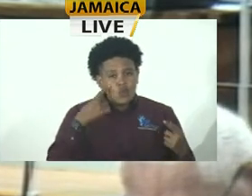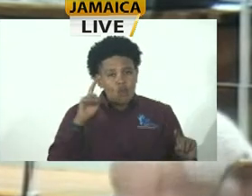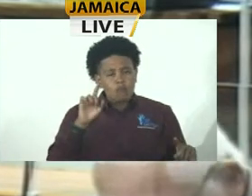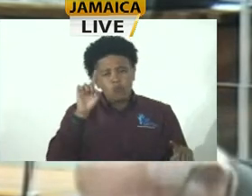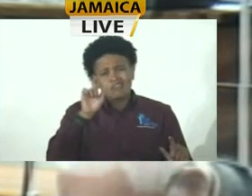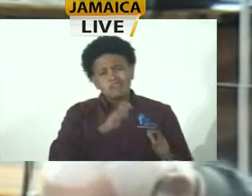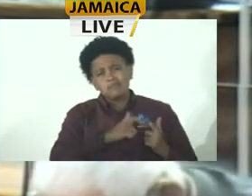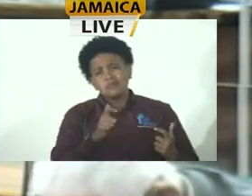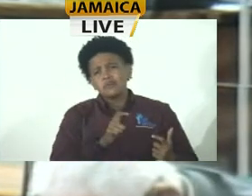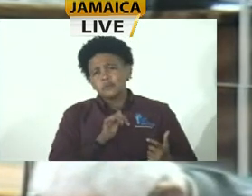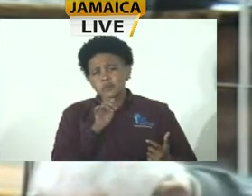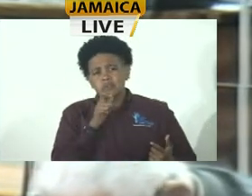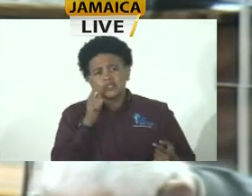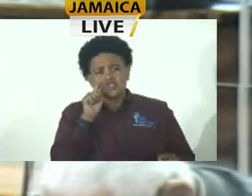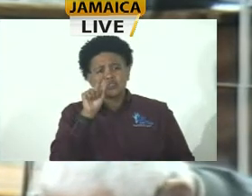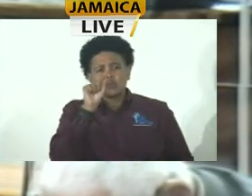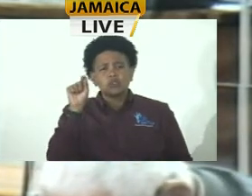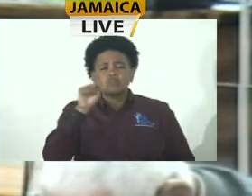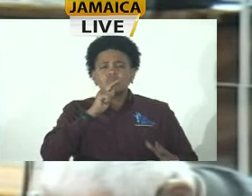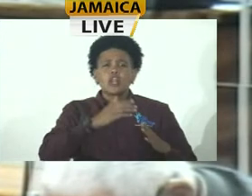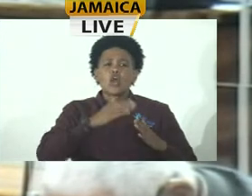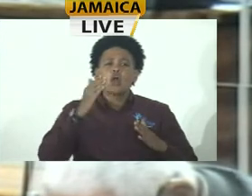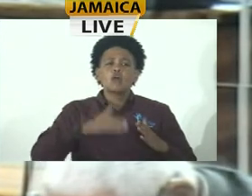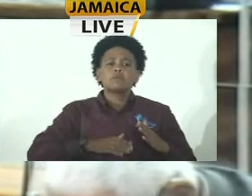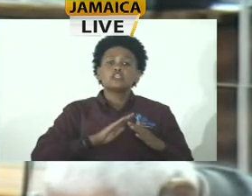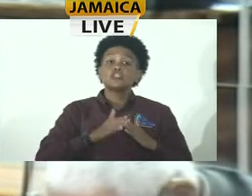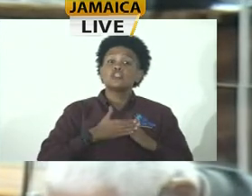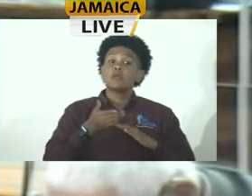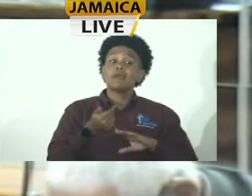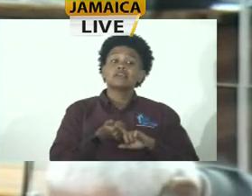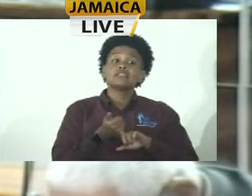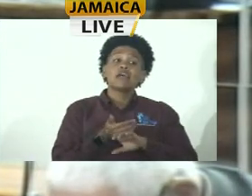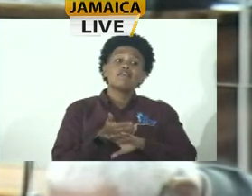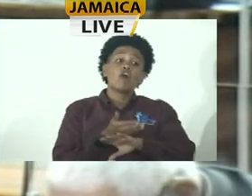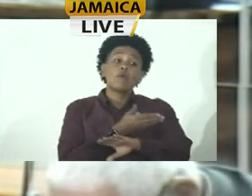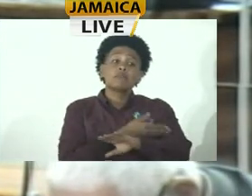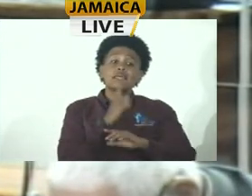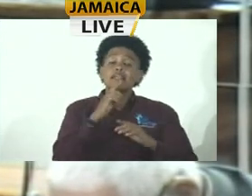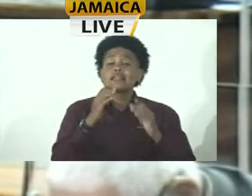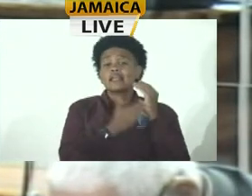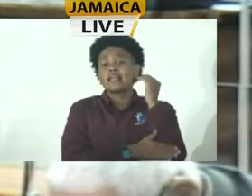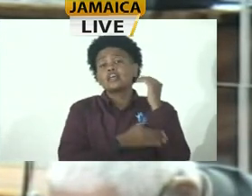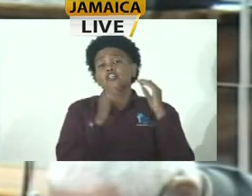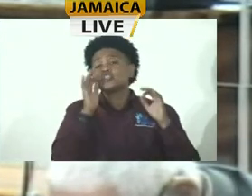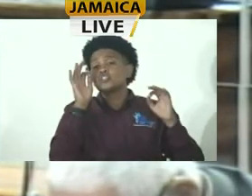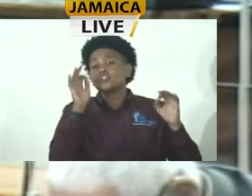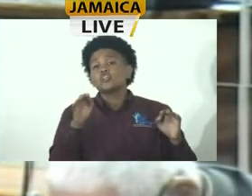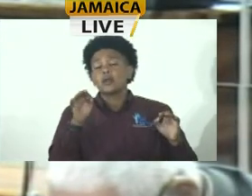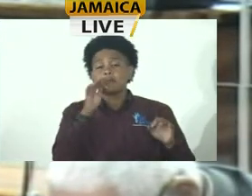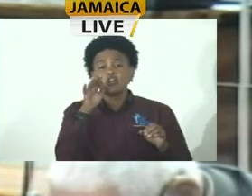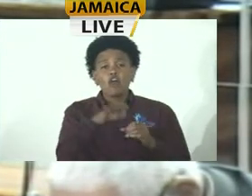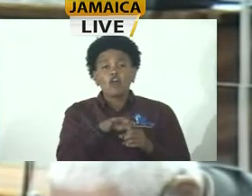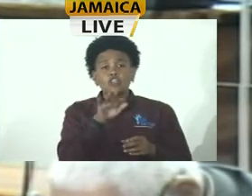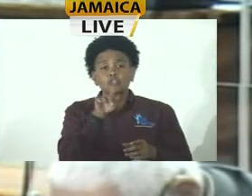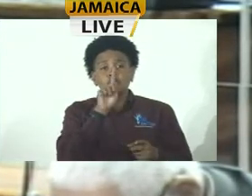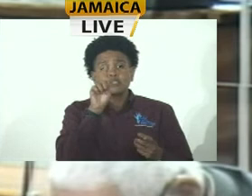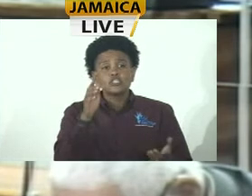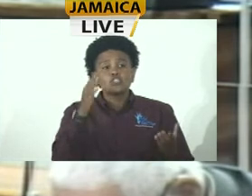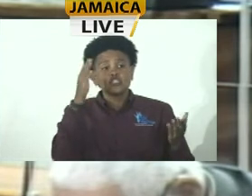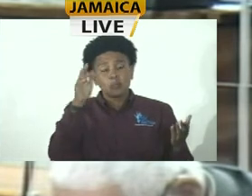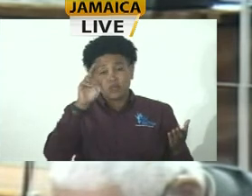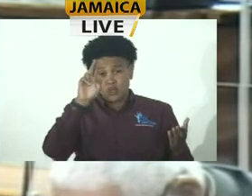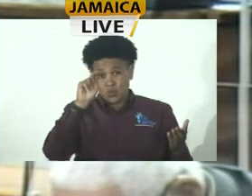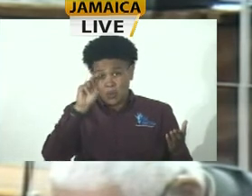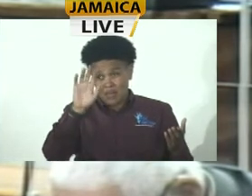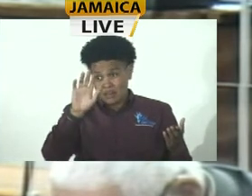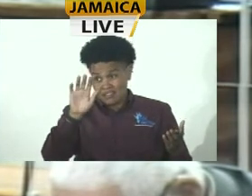successes in 2020 was the completion of jamaica's updated nationally determined contribution which was submitted to the united